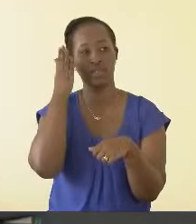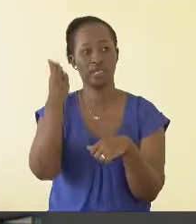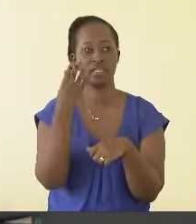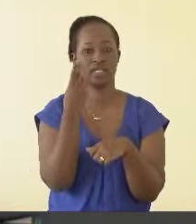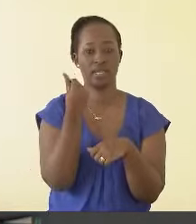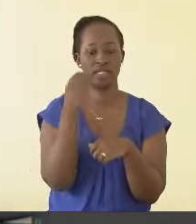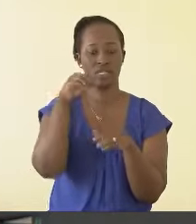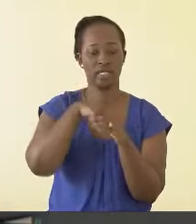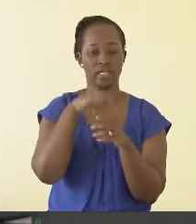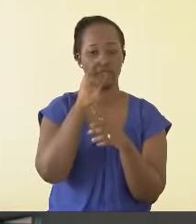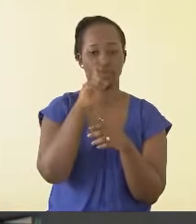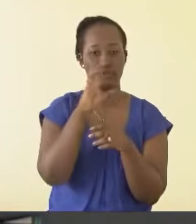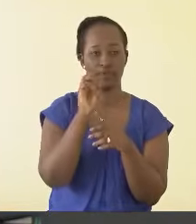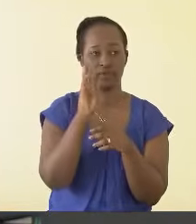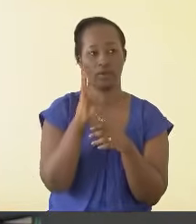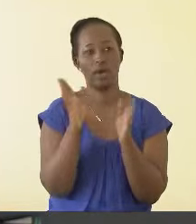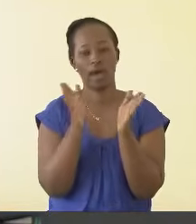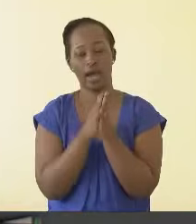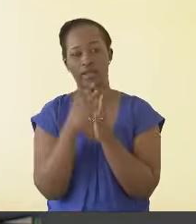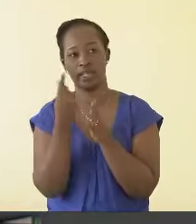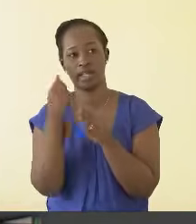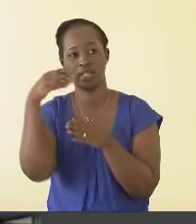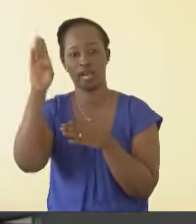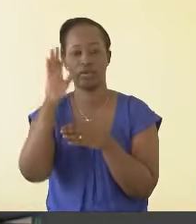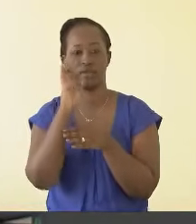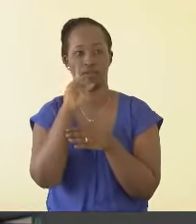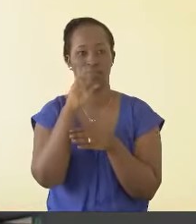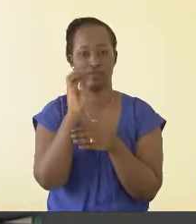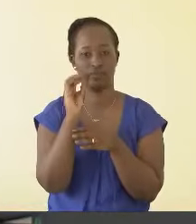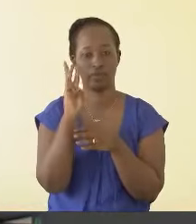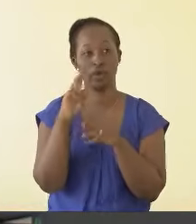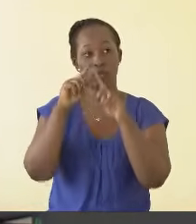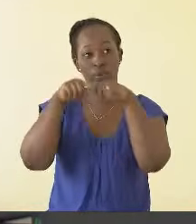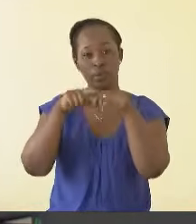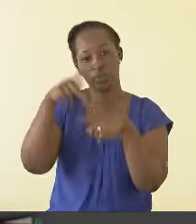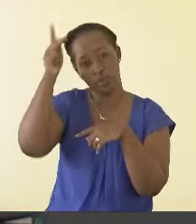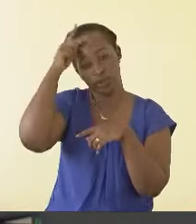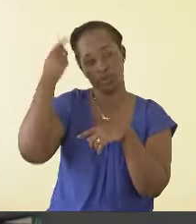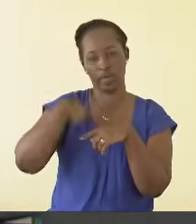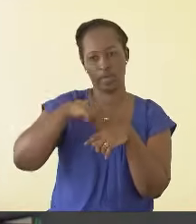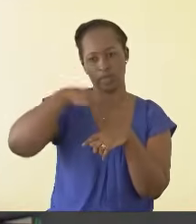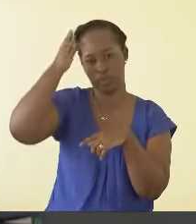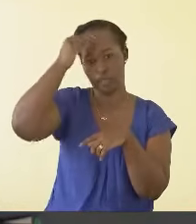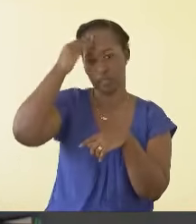cash inflow, this is a cash outflow, basing on the knowledge that you acquired from the previous lesson.